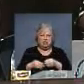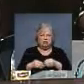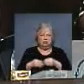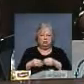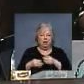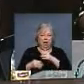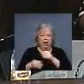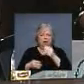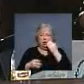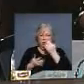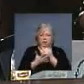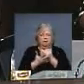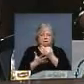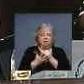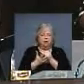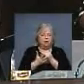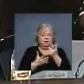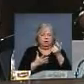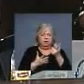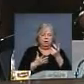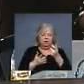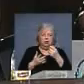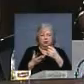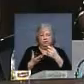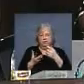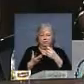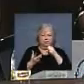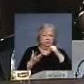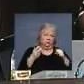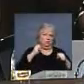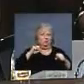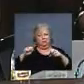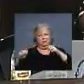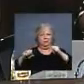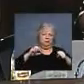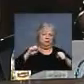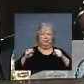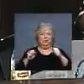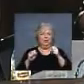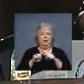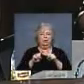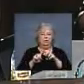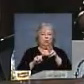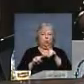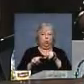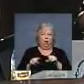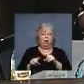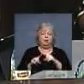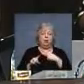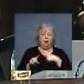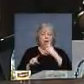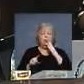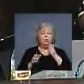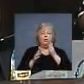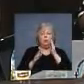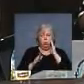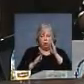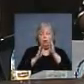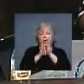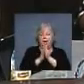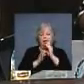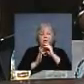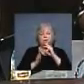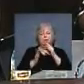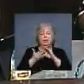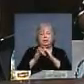I know the funds are pulled 100 different ways, but I am going to be asking for some citywide dollars, not just the allocation that